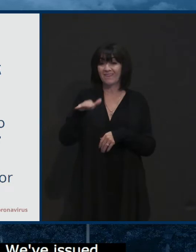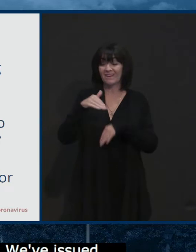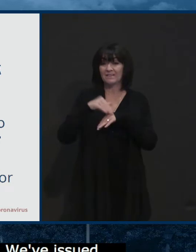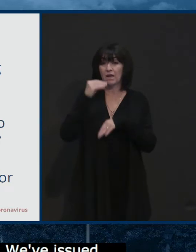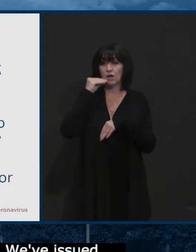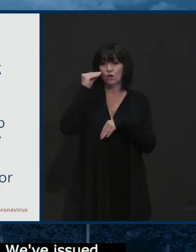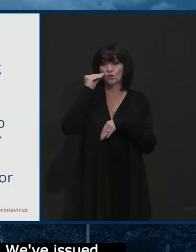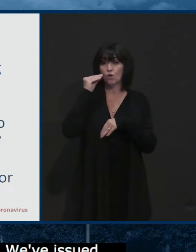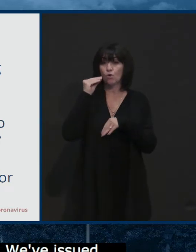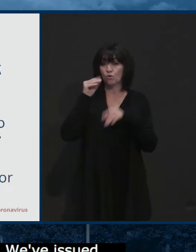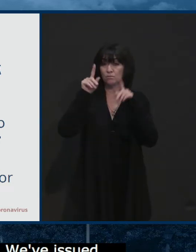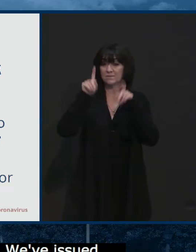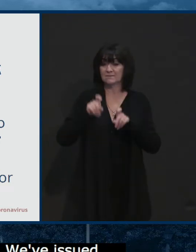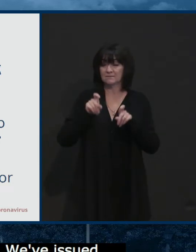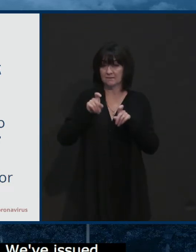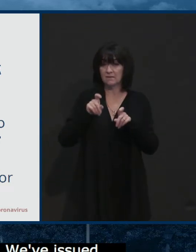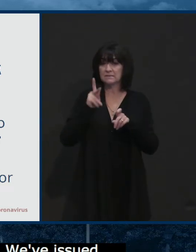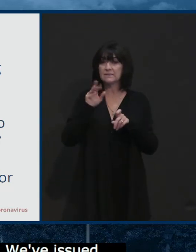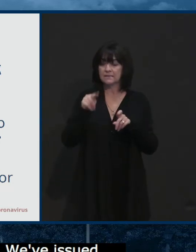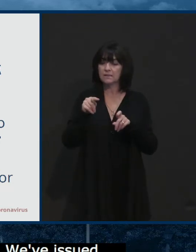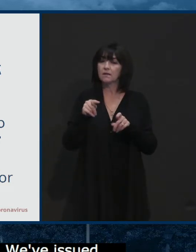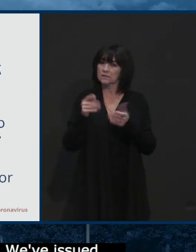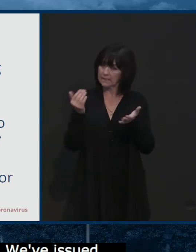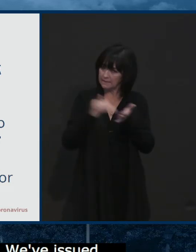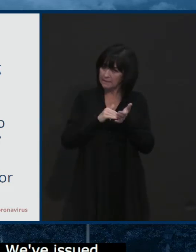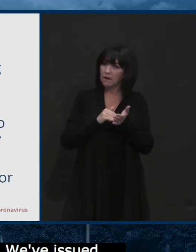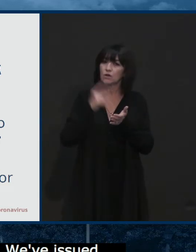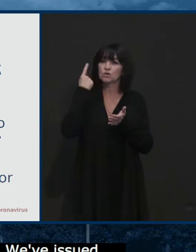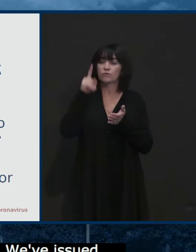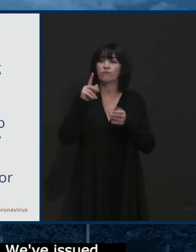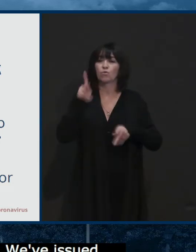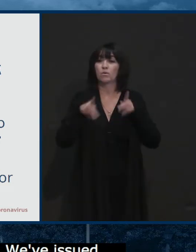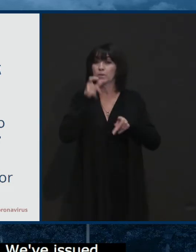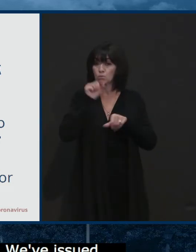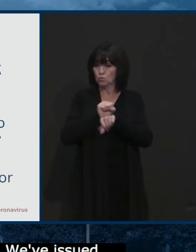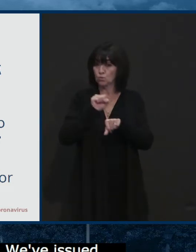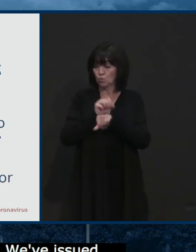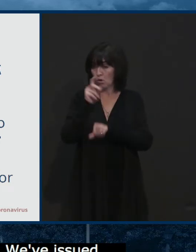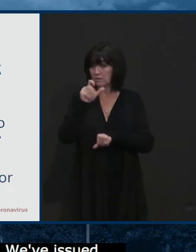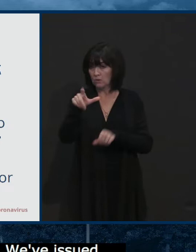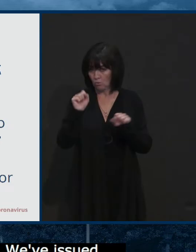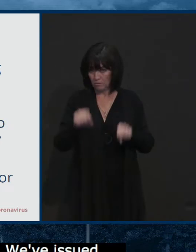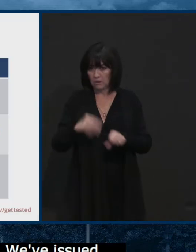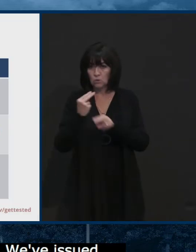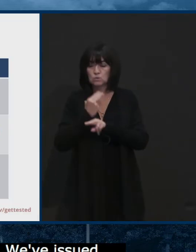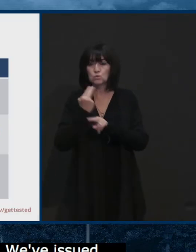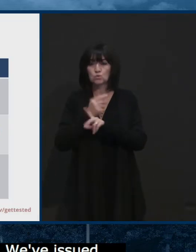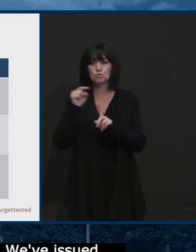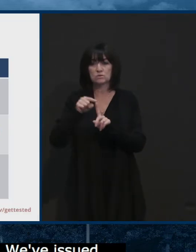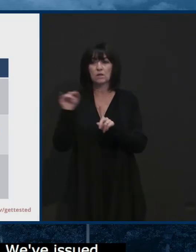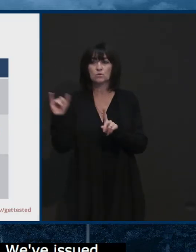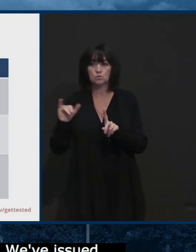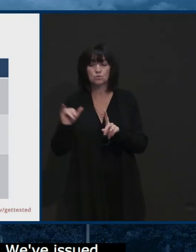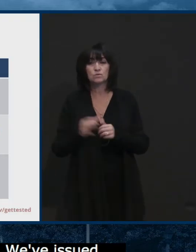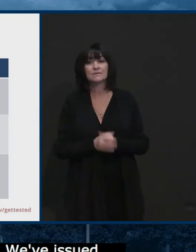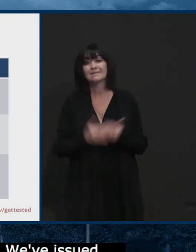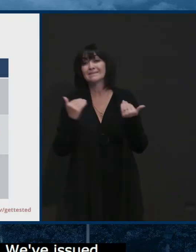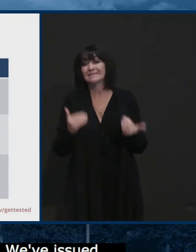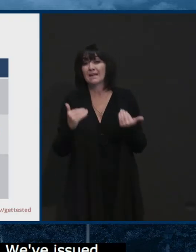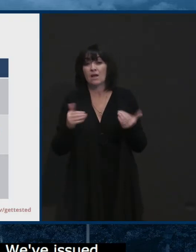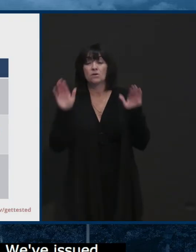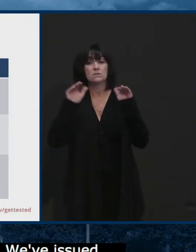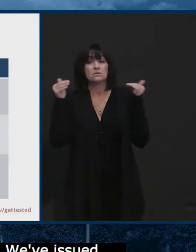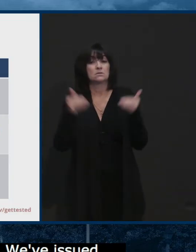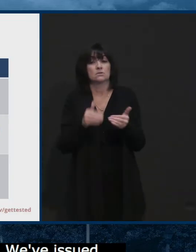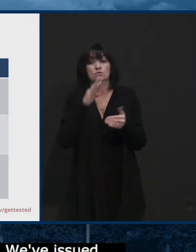again, that is open up to Delaware residents or people that work in Delaware as well. So that's schools. Let's take it up a level and talk about just about the